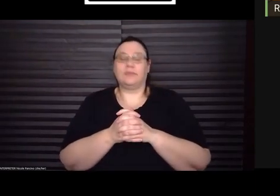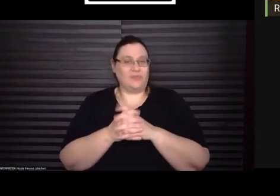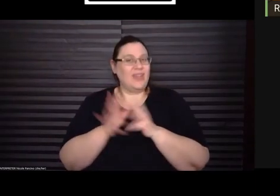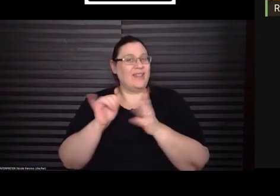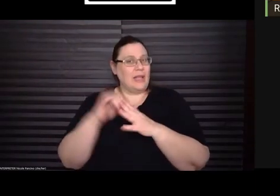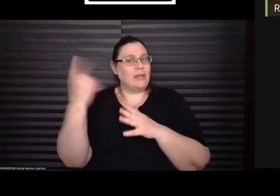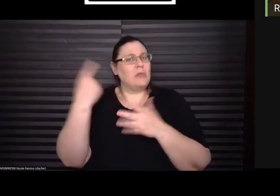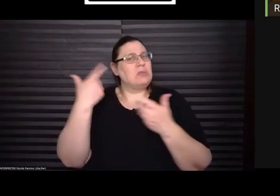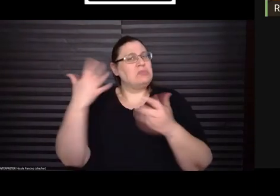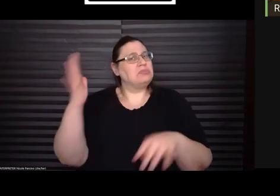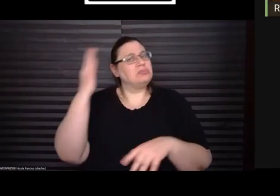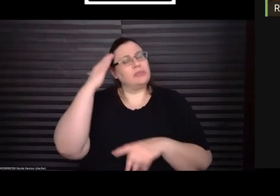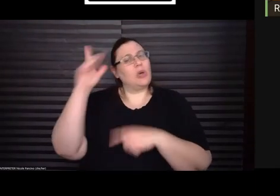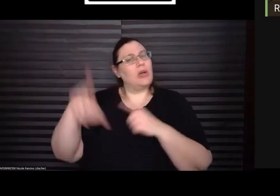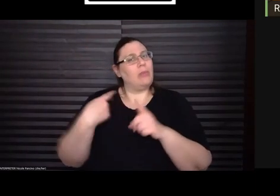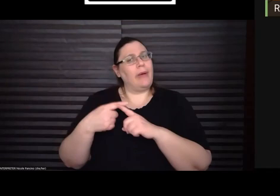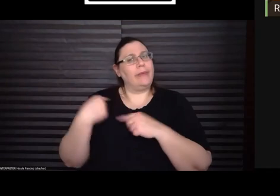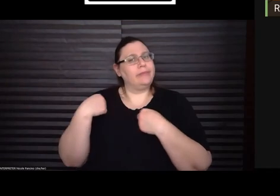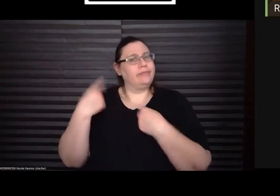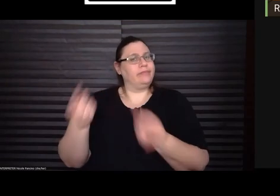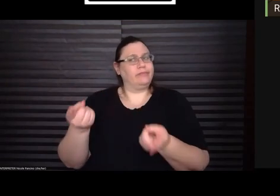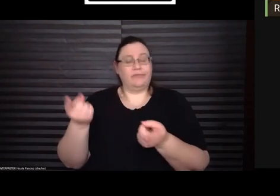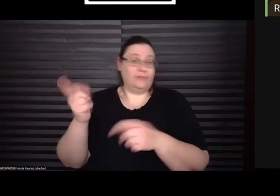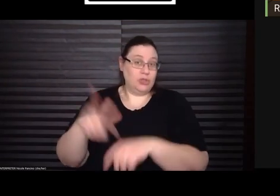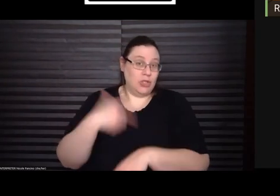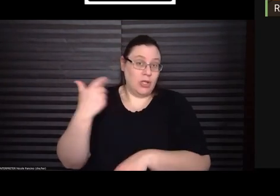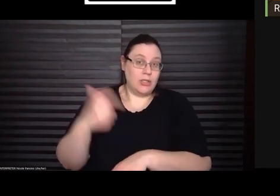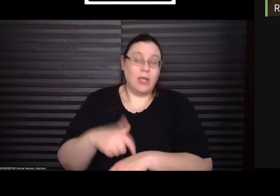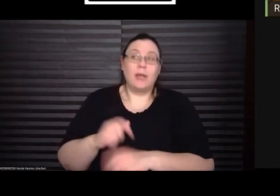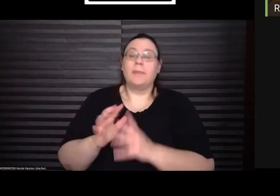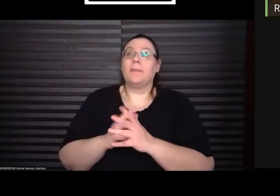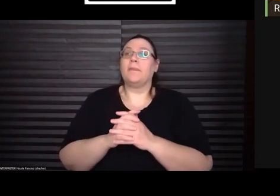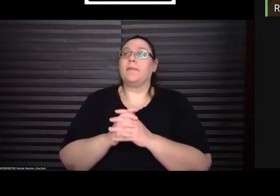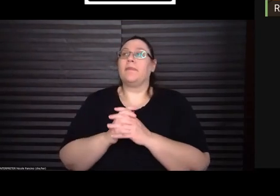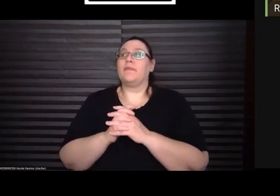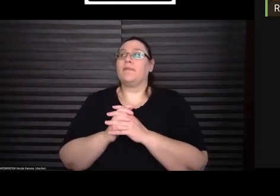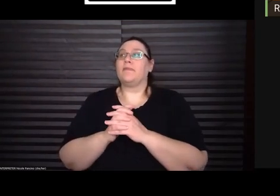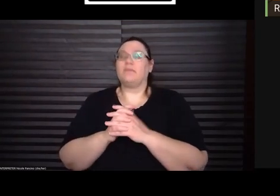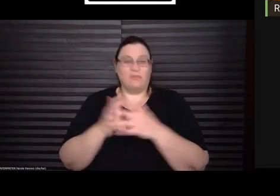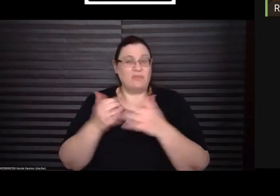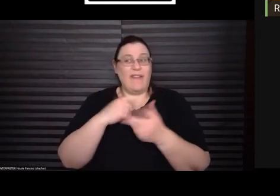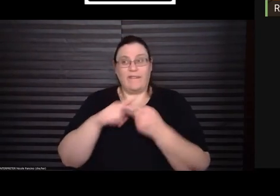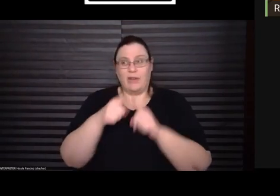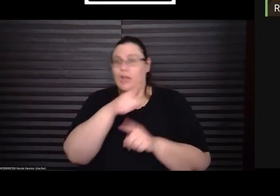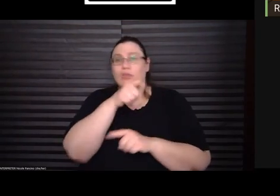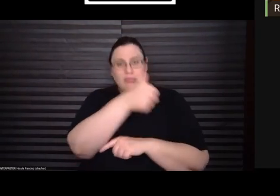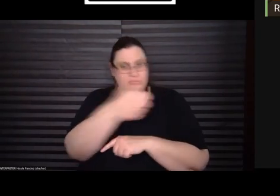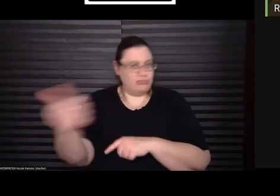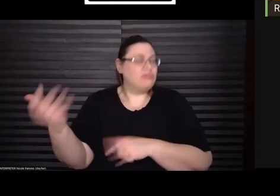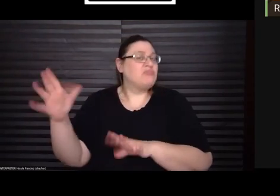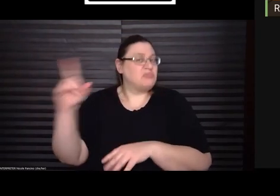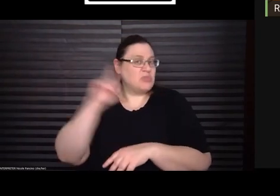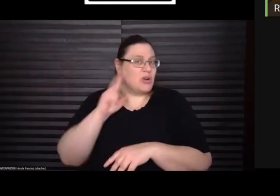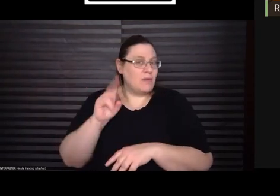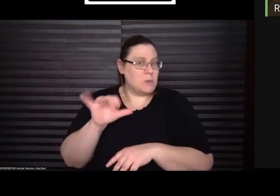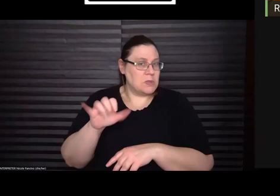And so this is something that I've been aware of, you know, I've been aware of this for a long time. I have, you know, I have friends who are voice hearers.